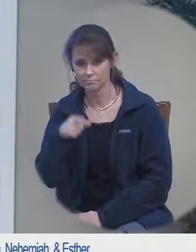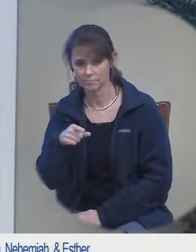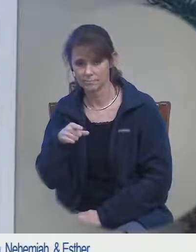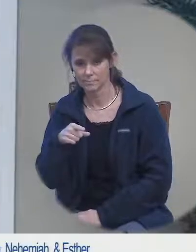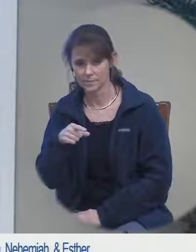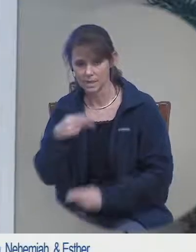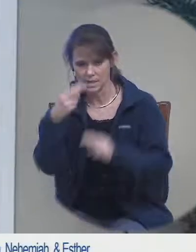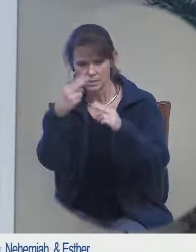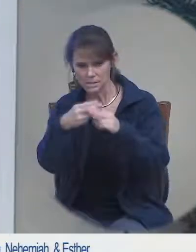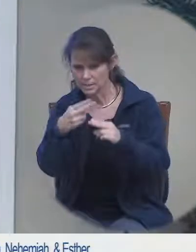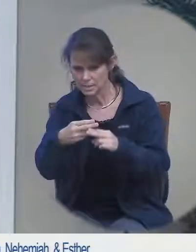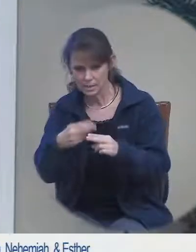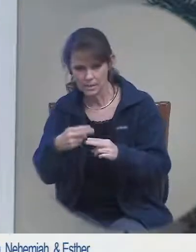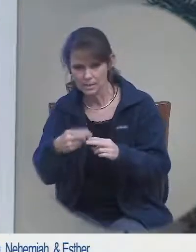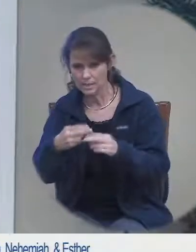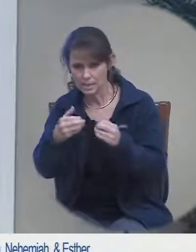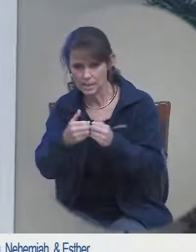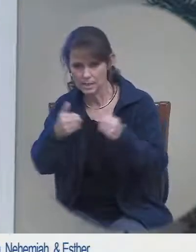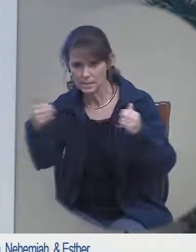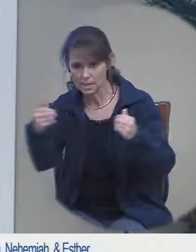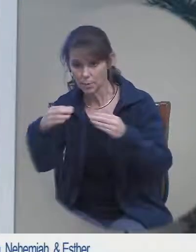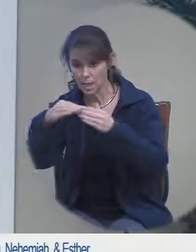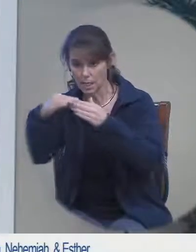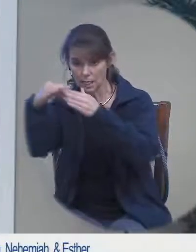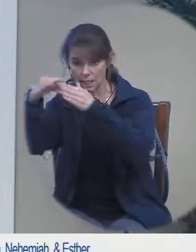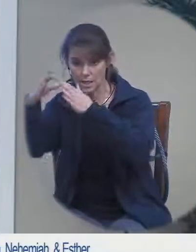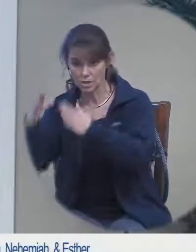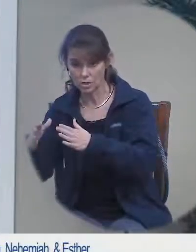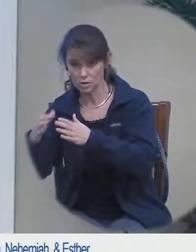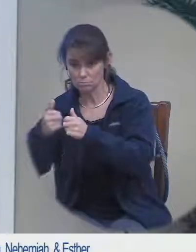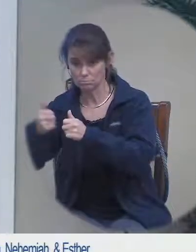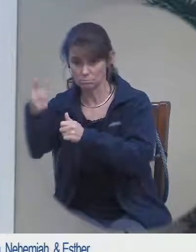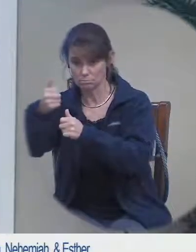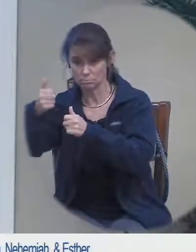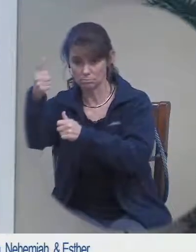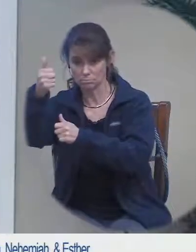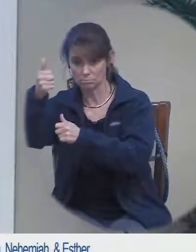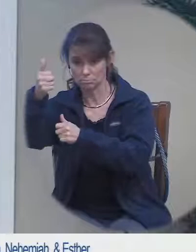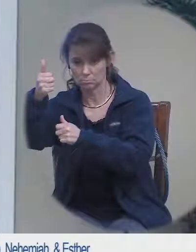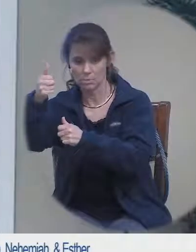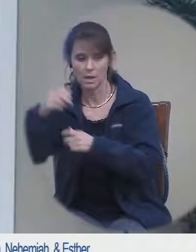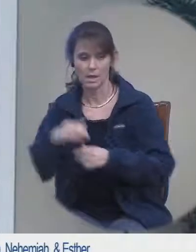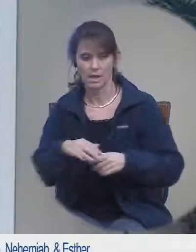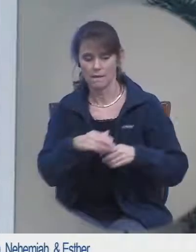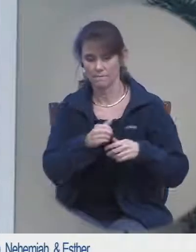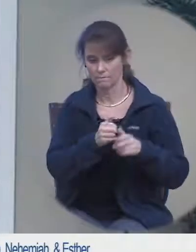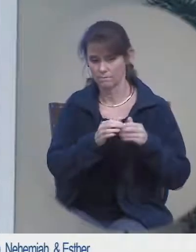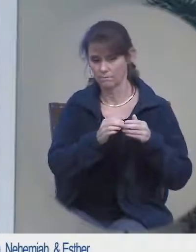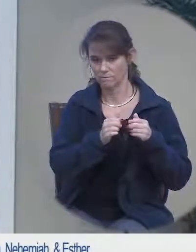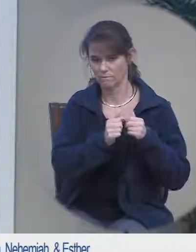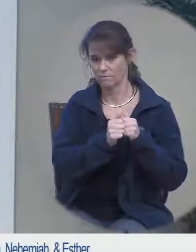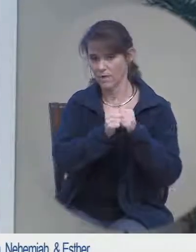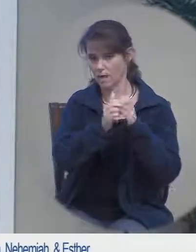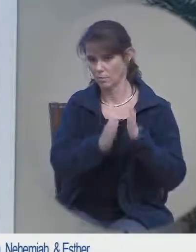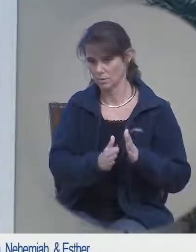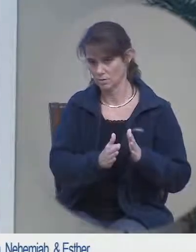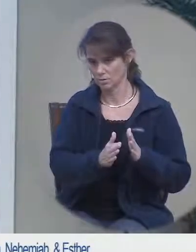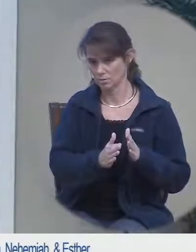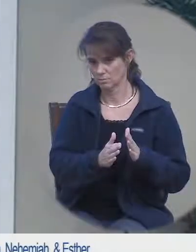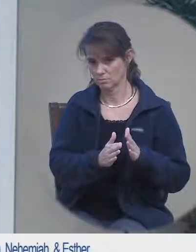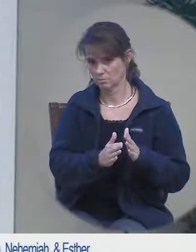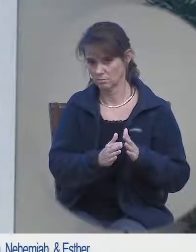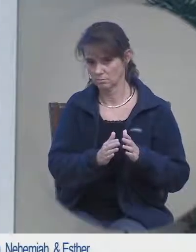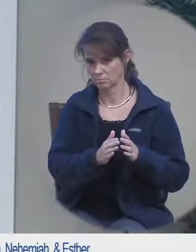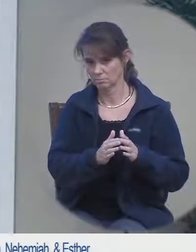laity. Those who are leadership and those who are the followers. But here in this text, when they go into the land and